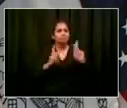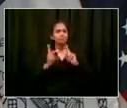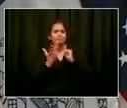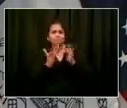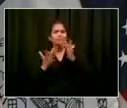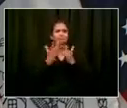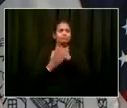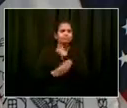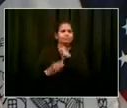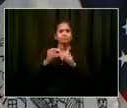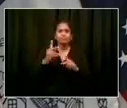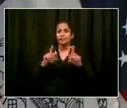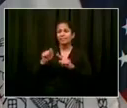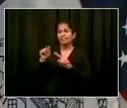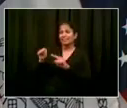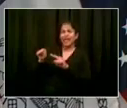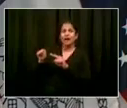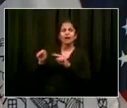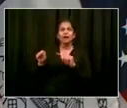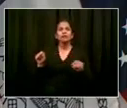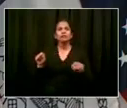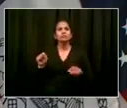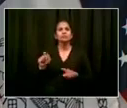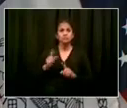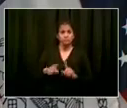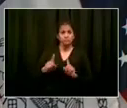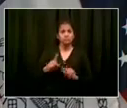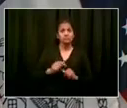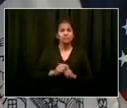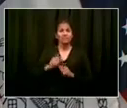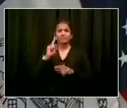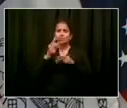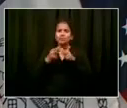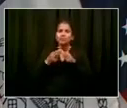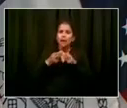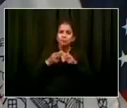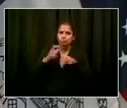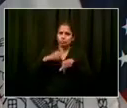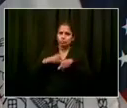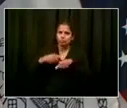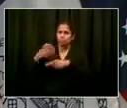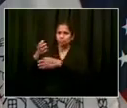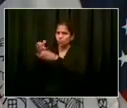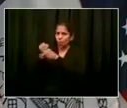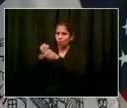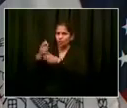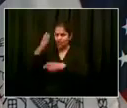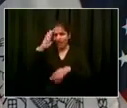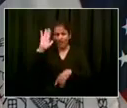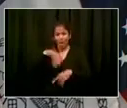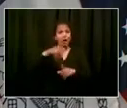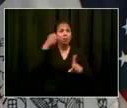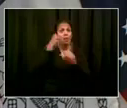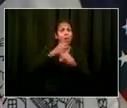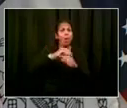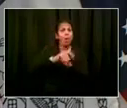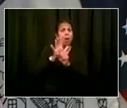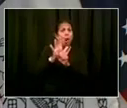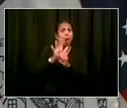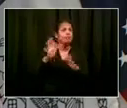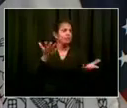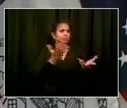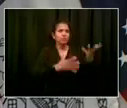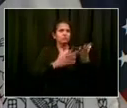situation is changing and improving. And we've had 3 months plus where we've been in a much better, stronger